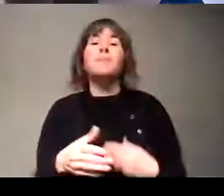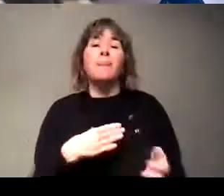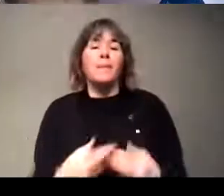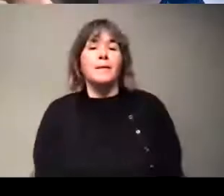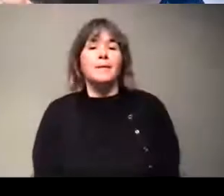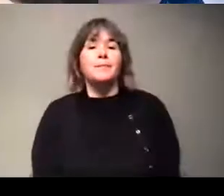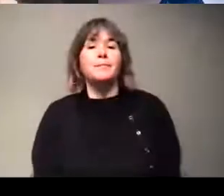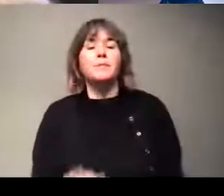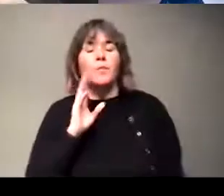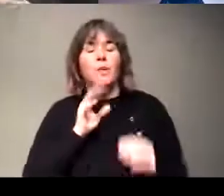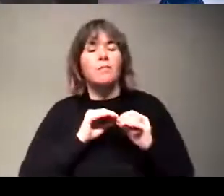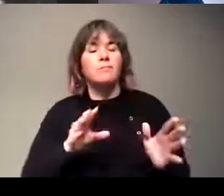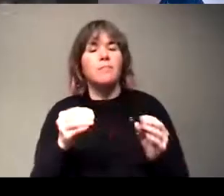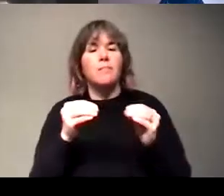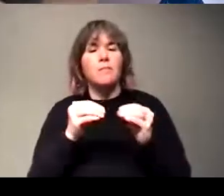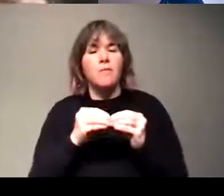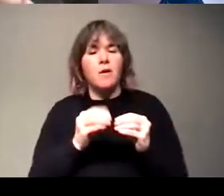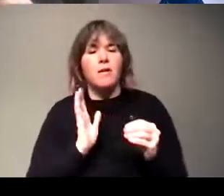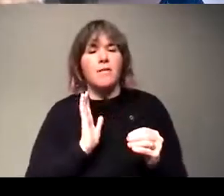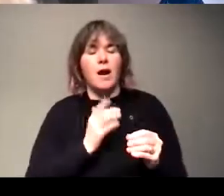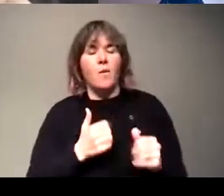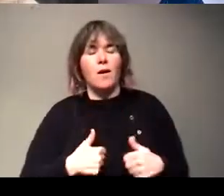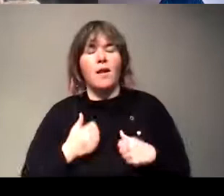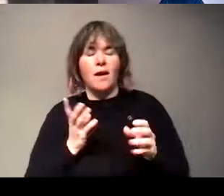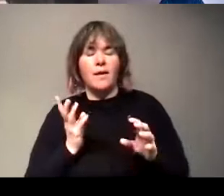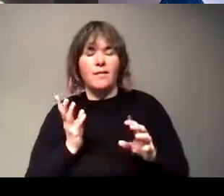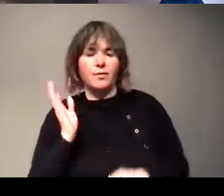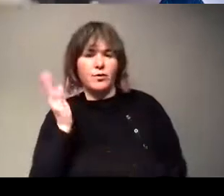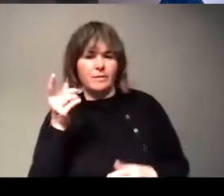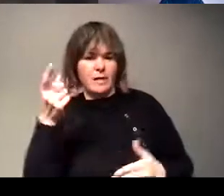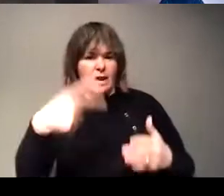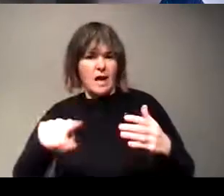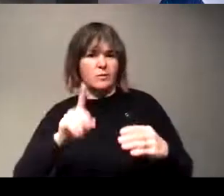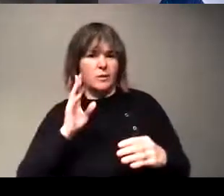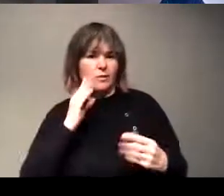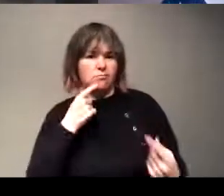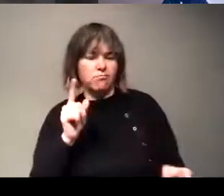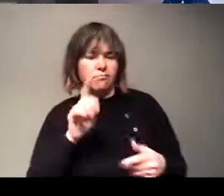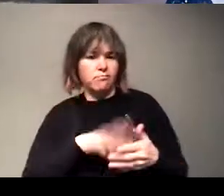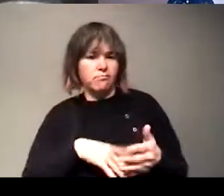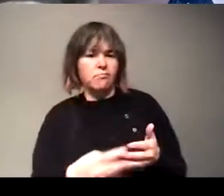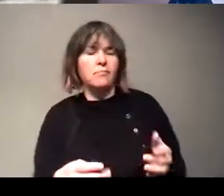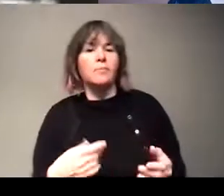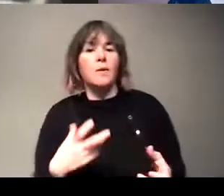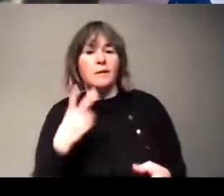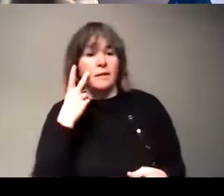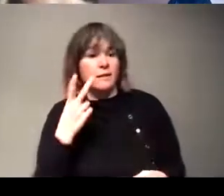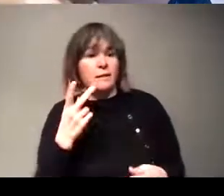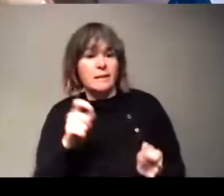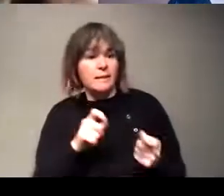we'll be releasing more of our live streams next week. If you would like to see any particular